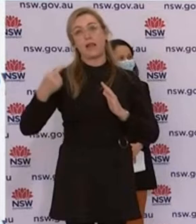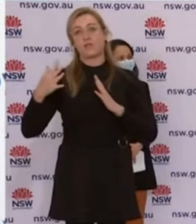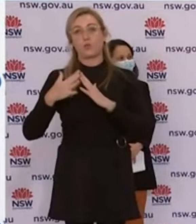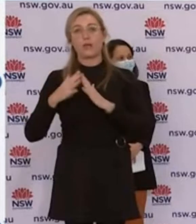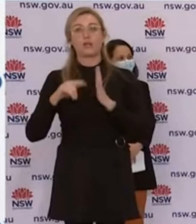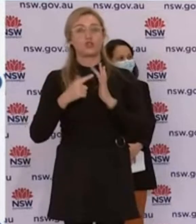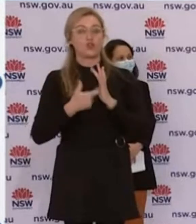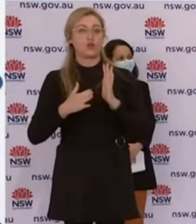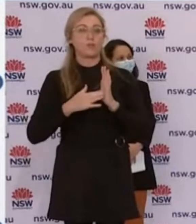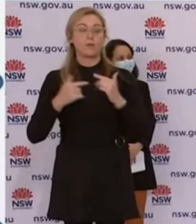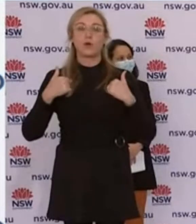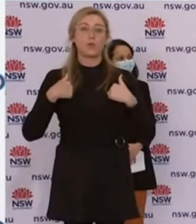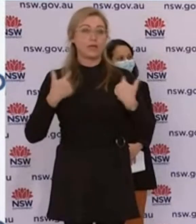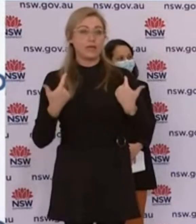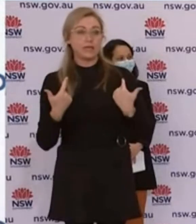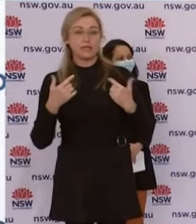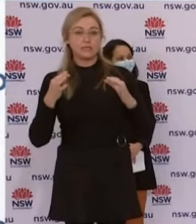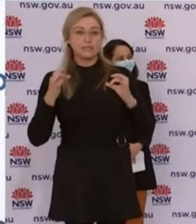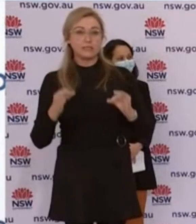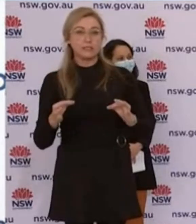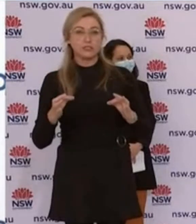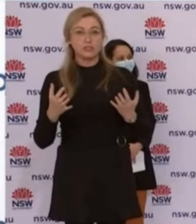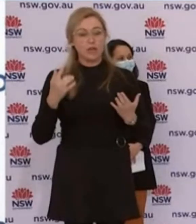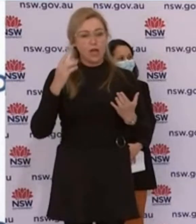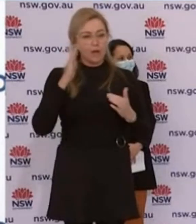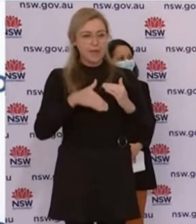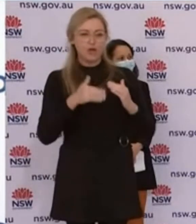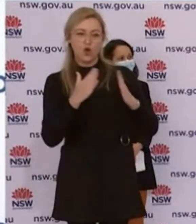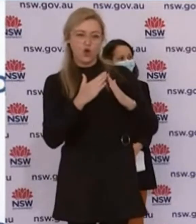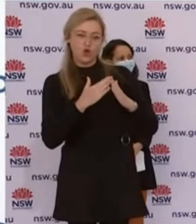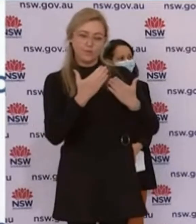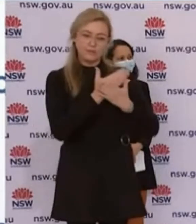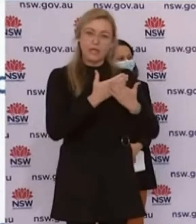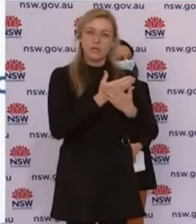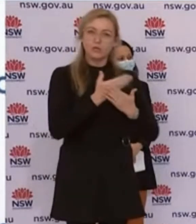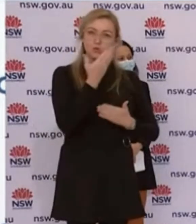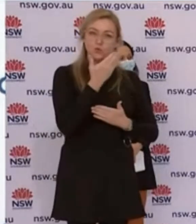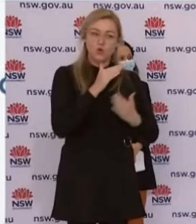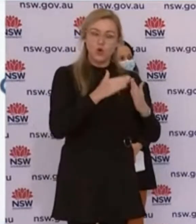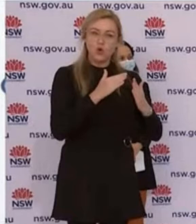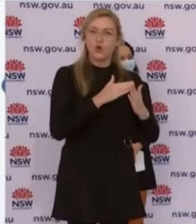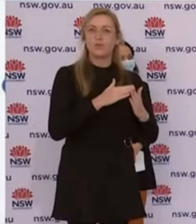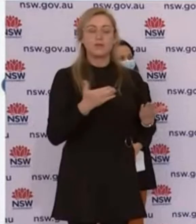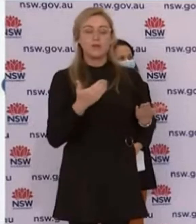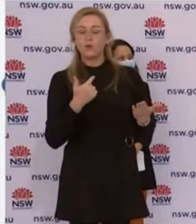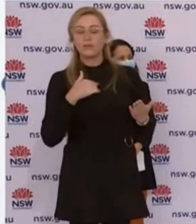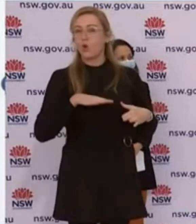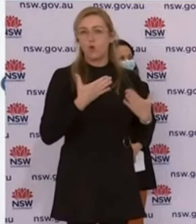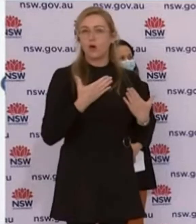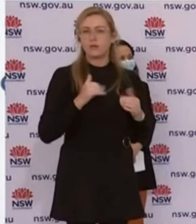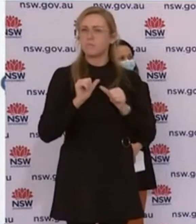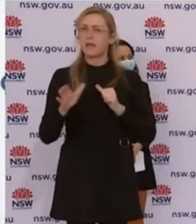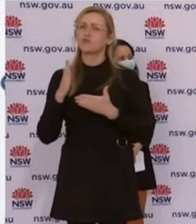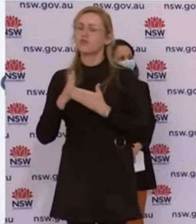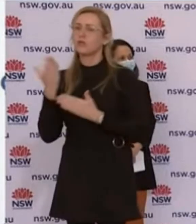I say we don't make decisions to have students learning from home lightly. We know the best teaching and learning takes place in the classroom, but we've also got to